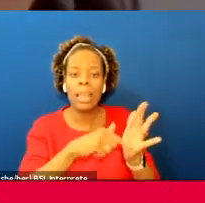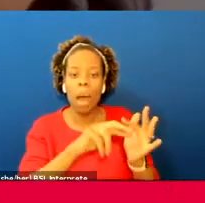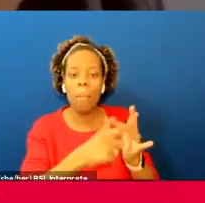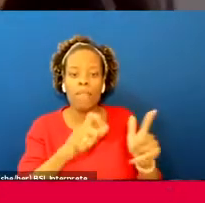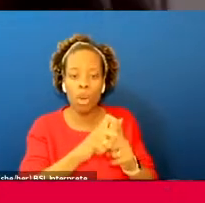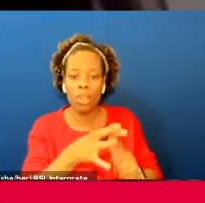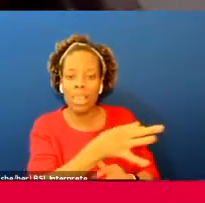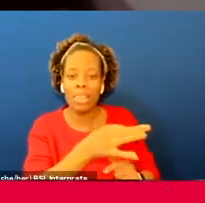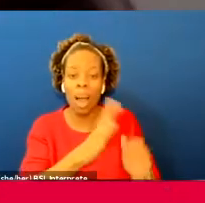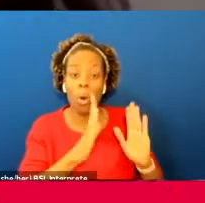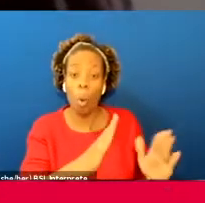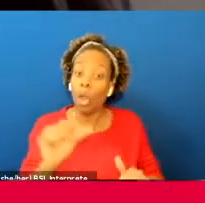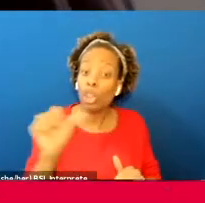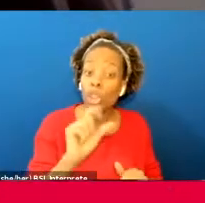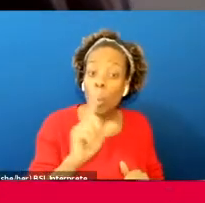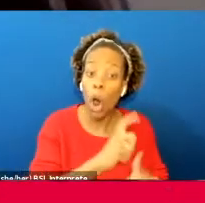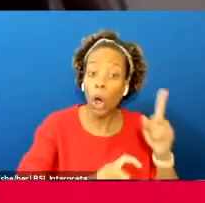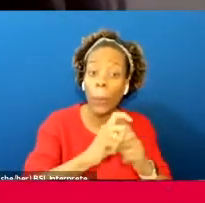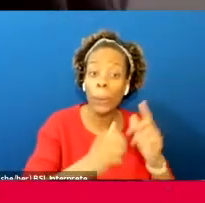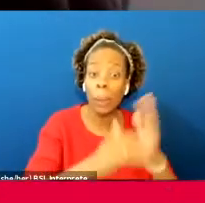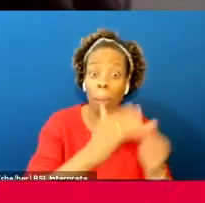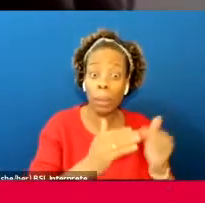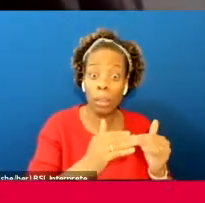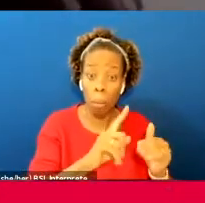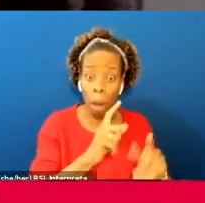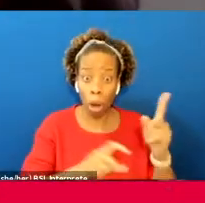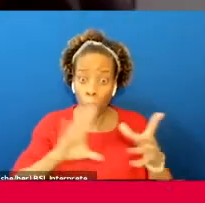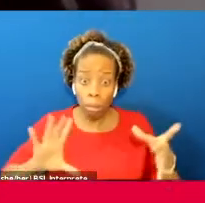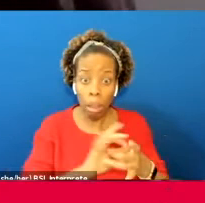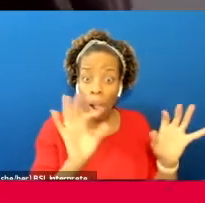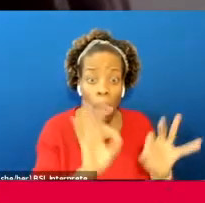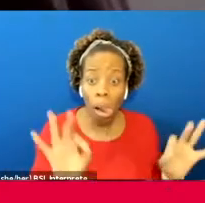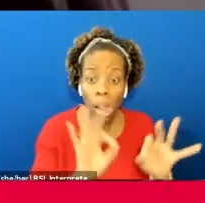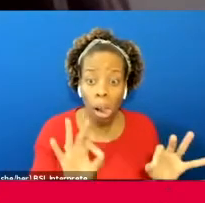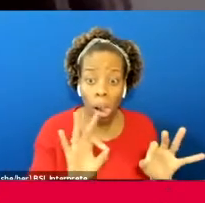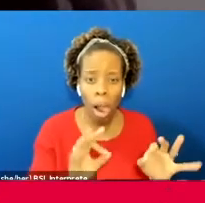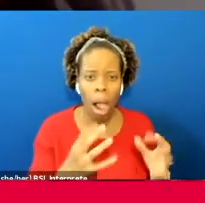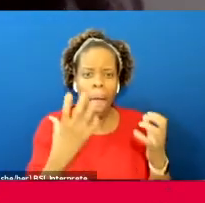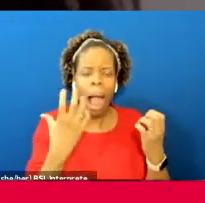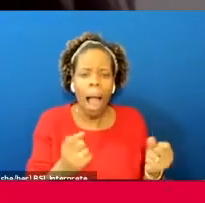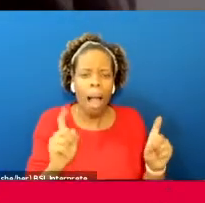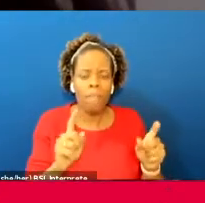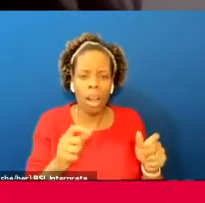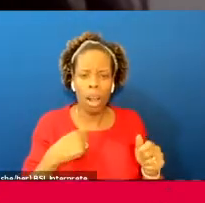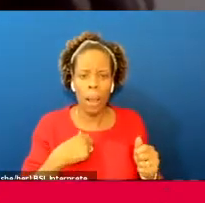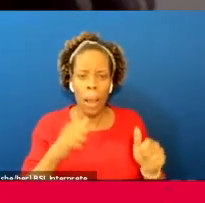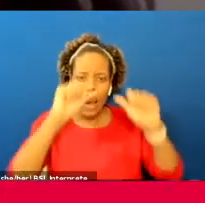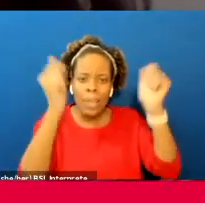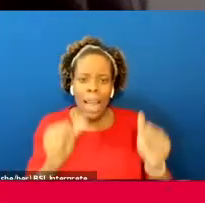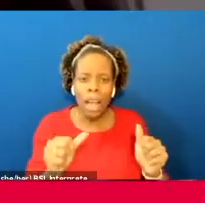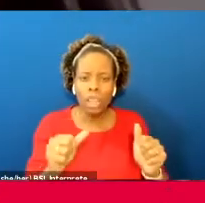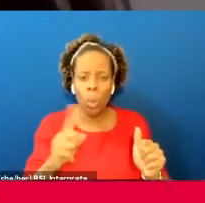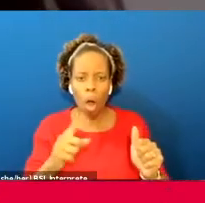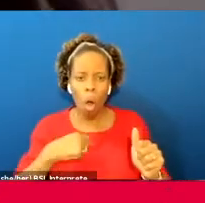building, but has never been relinquished to the local community, there are statues of enslavers, of people